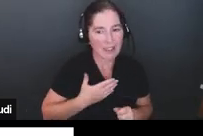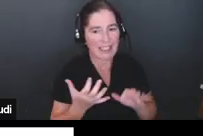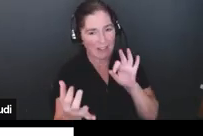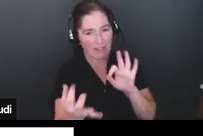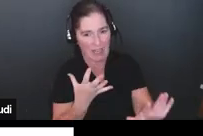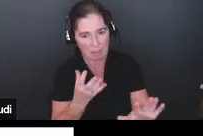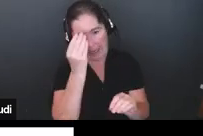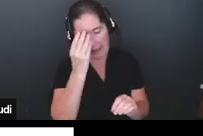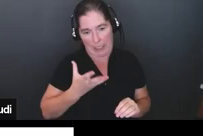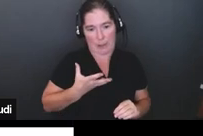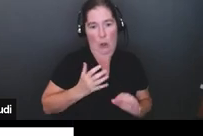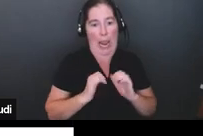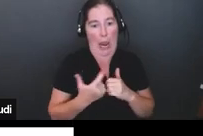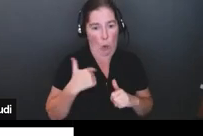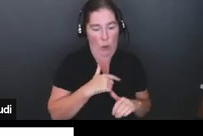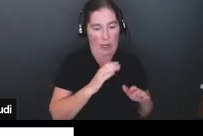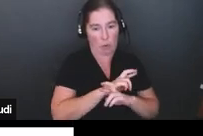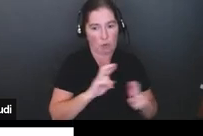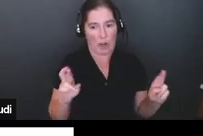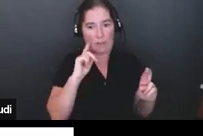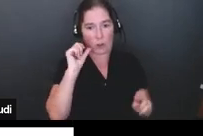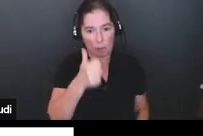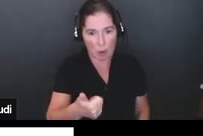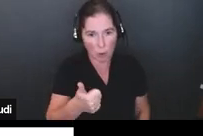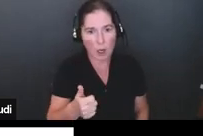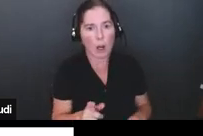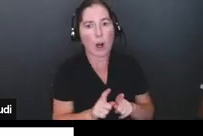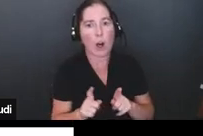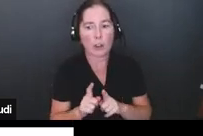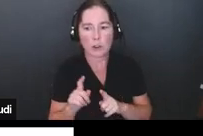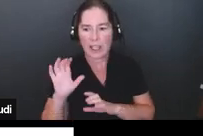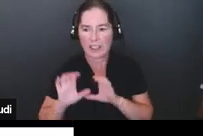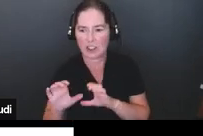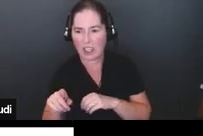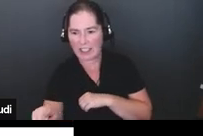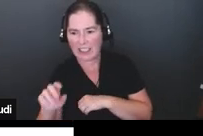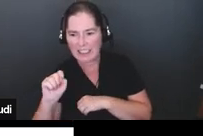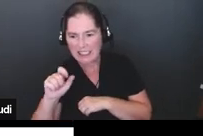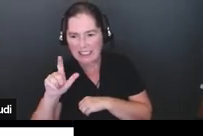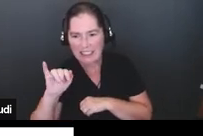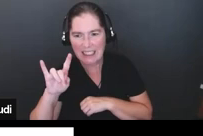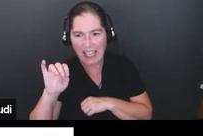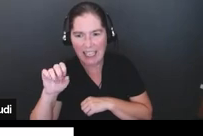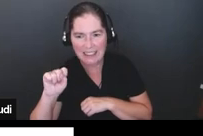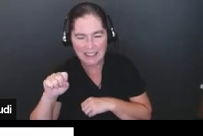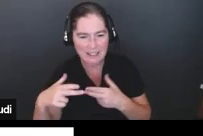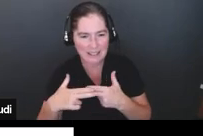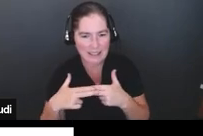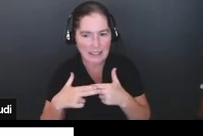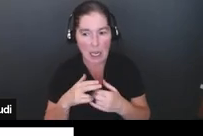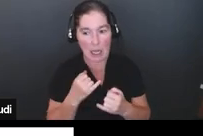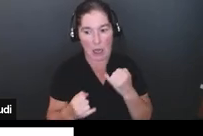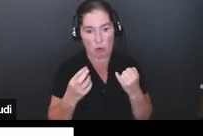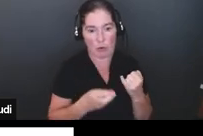ready for you for tomorrow. Also to note in the slide deck, which I see is in the chat window, there is a list of resources at one of the last